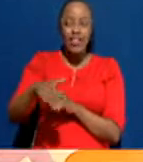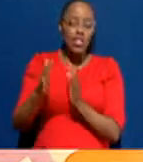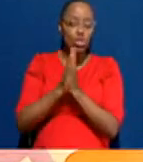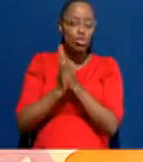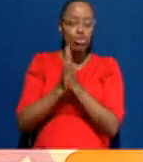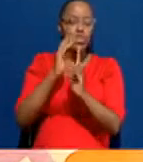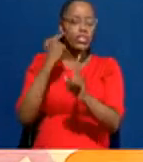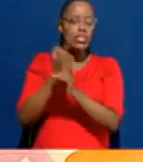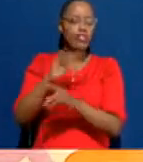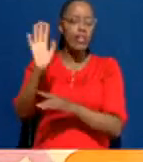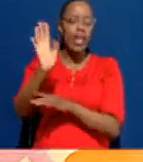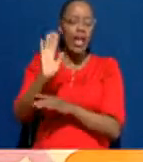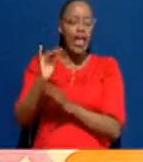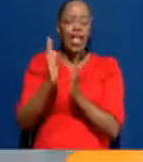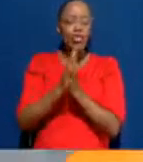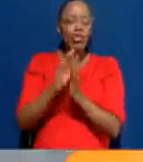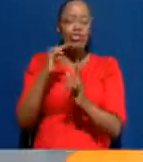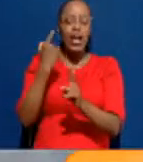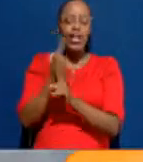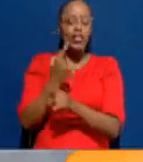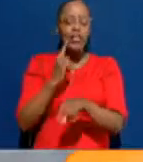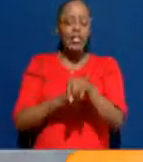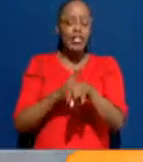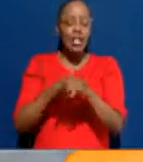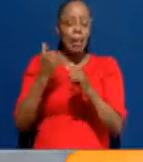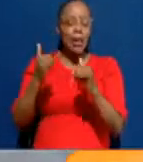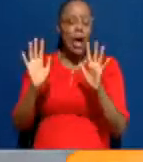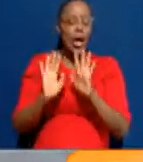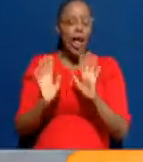story for another time.